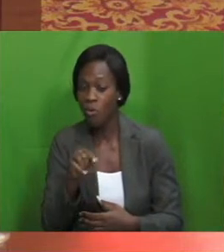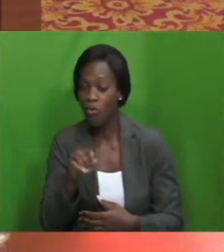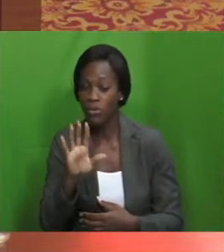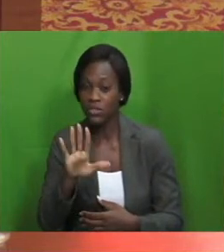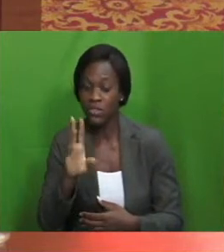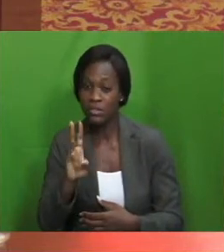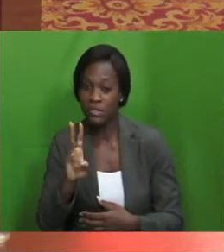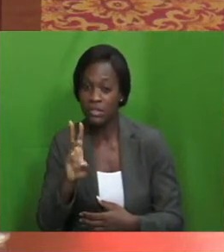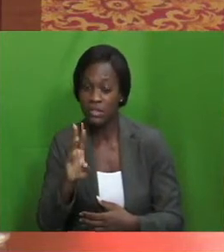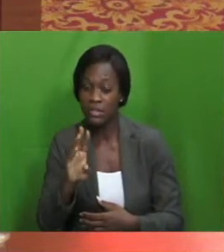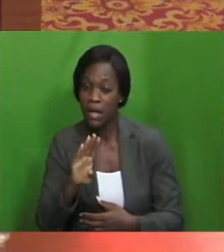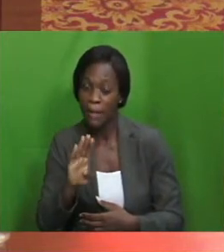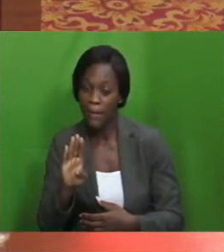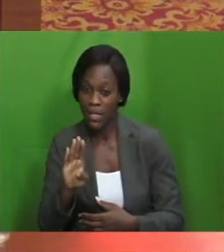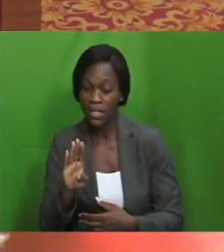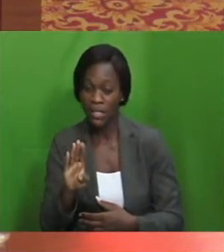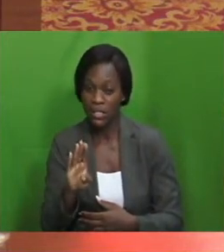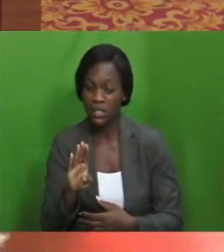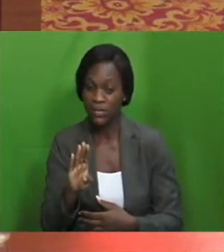334.56 billion.